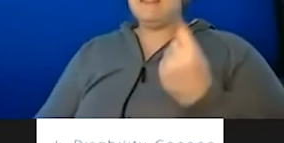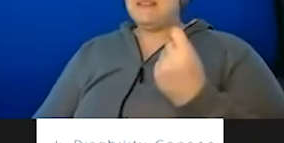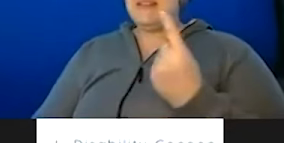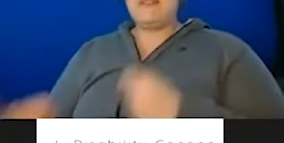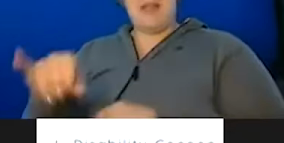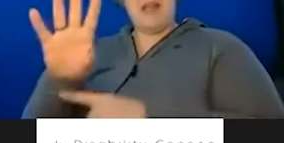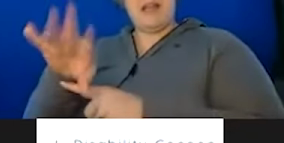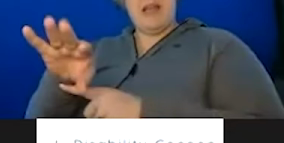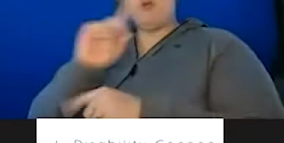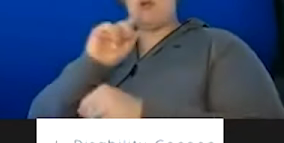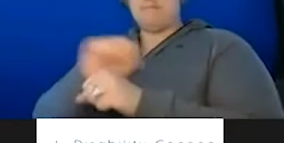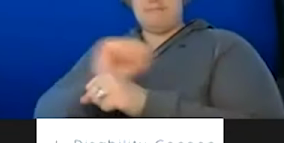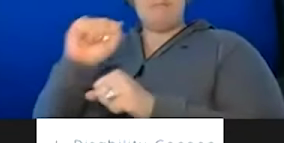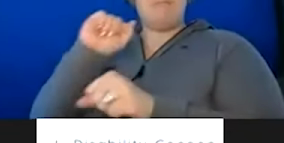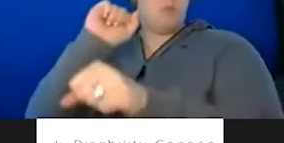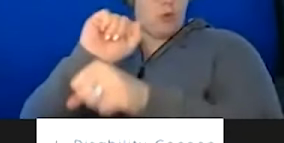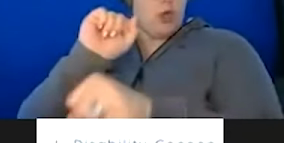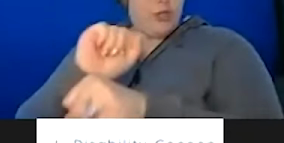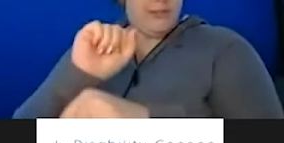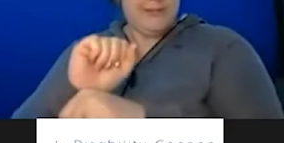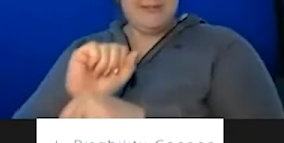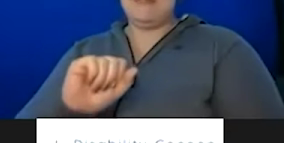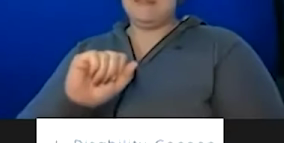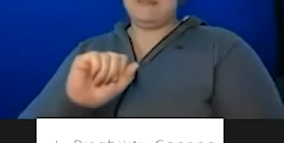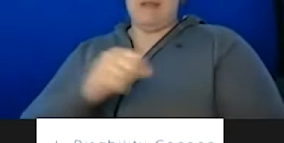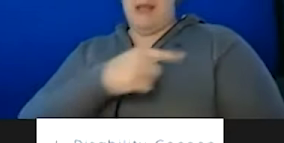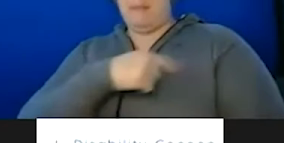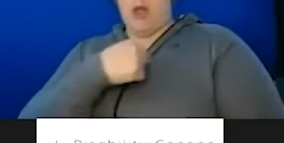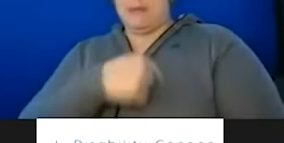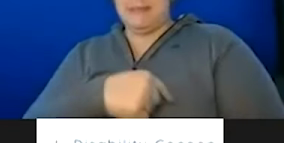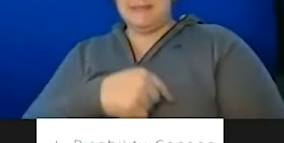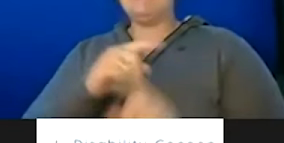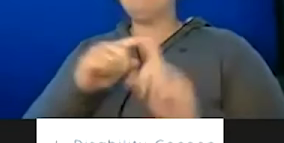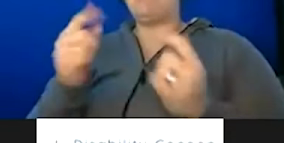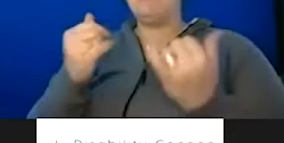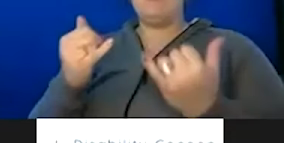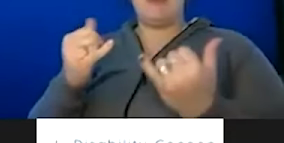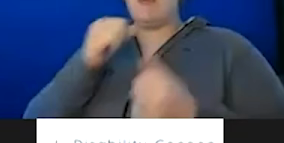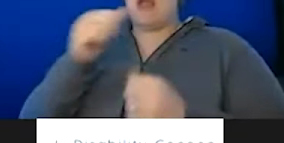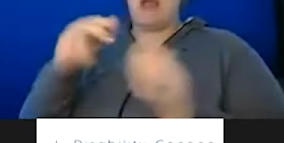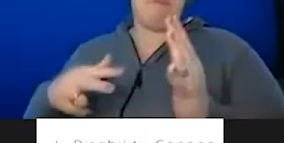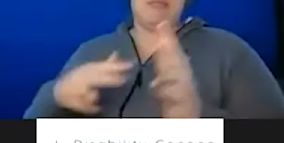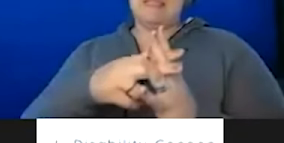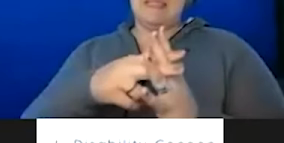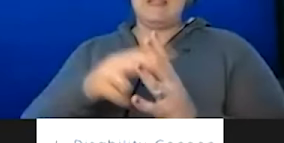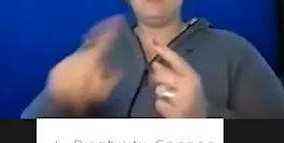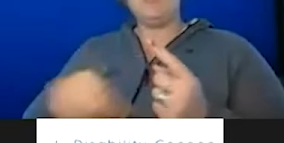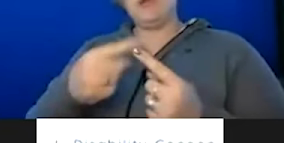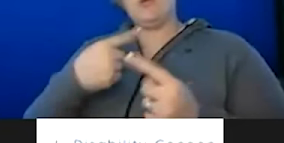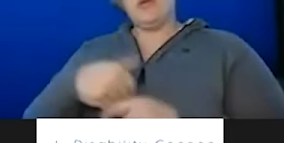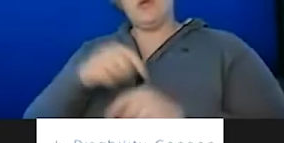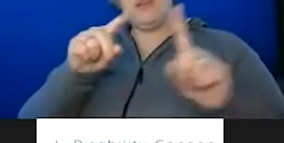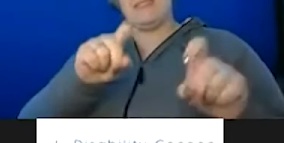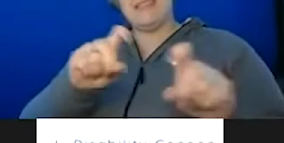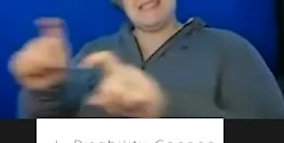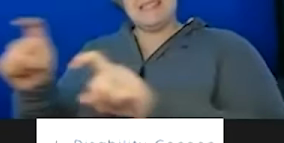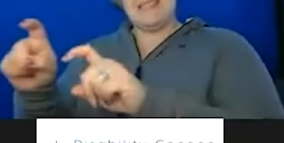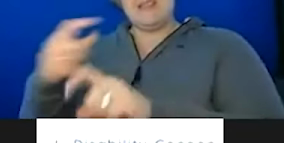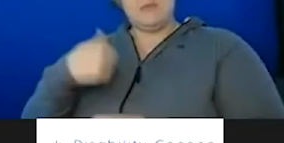I promise it does. We don't have it plugged in because when we were kind of doing our testing, we were getting a lot of